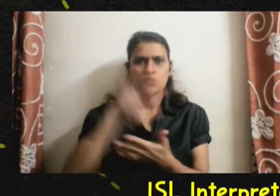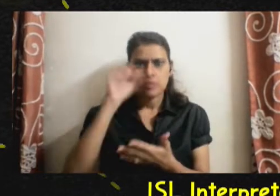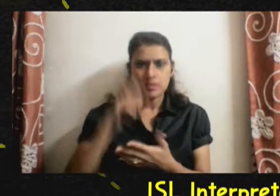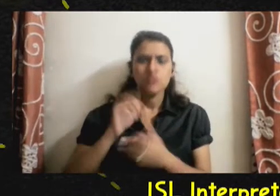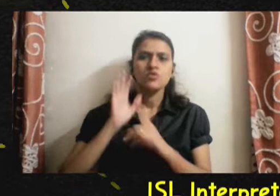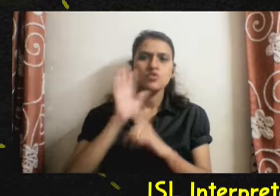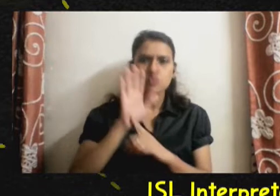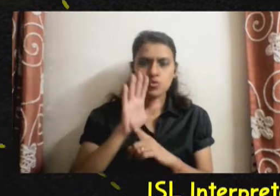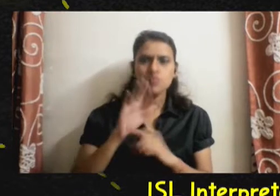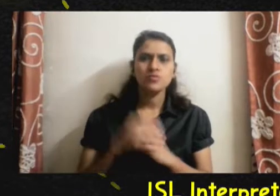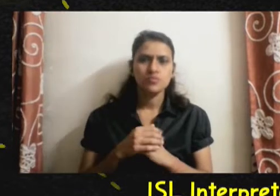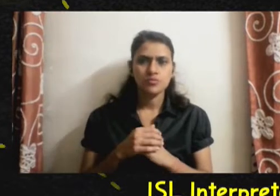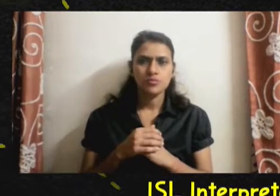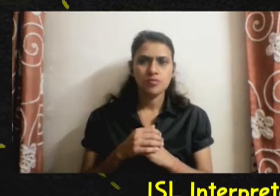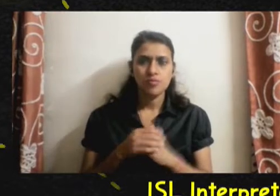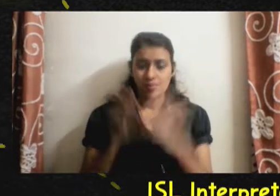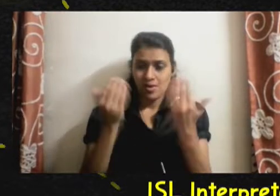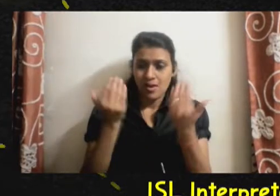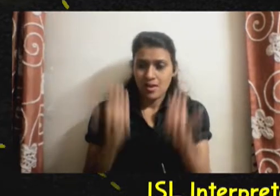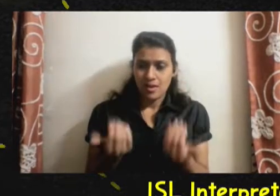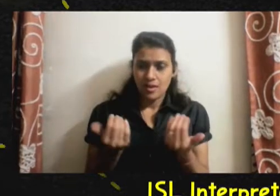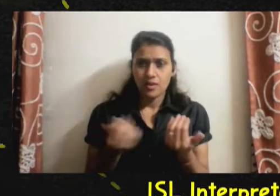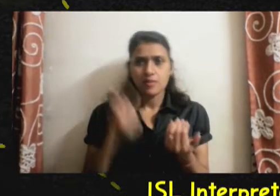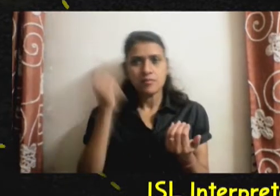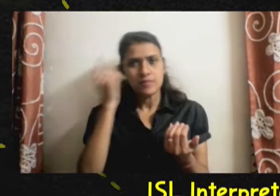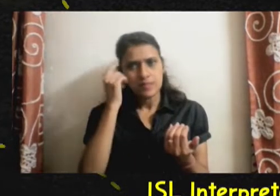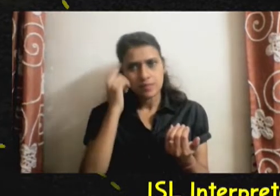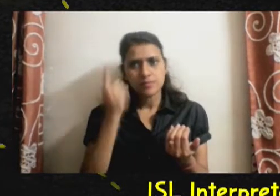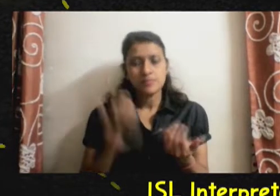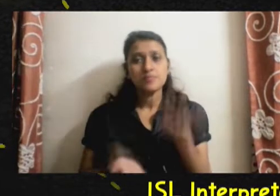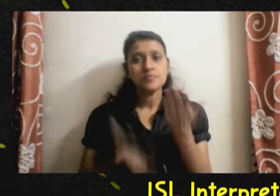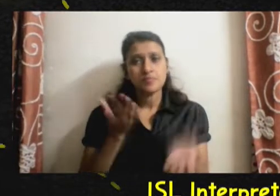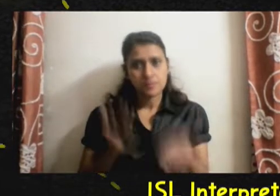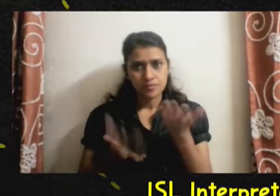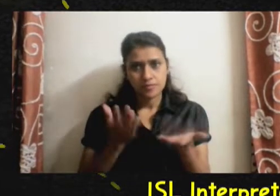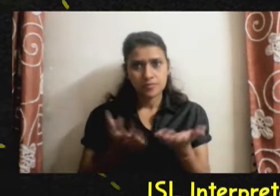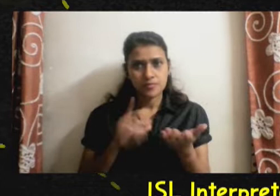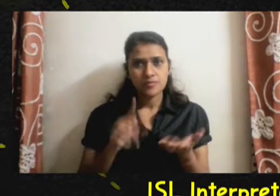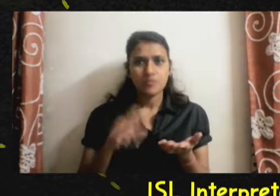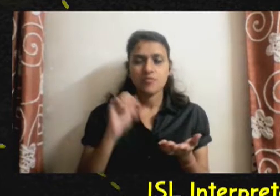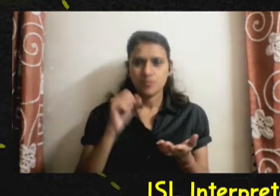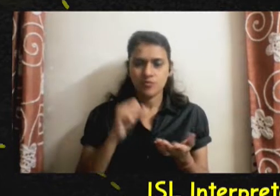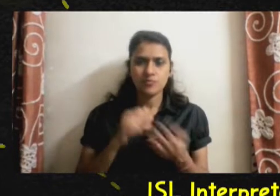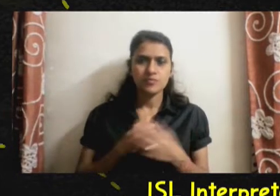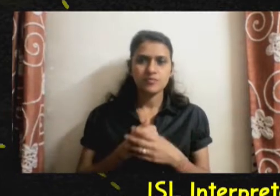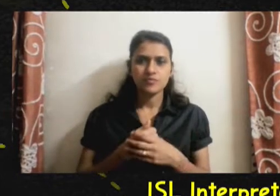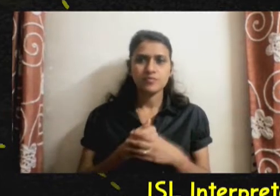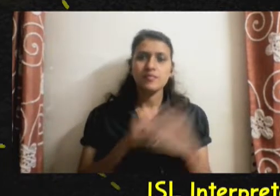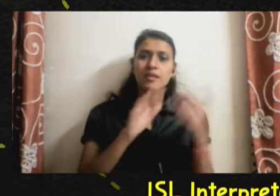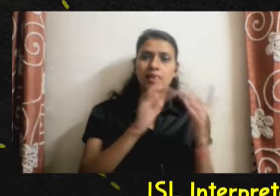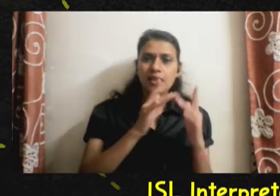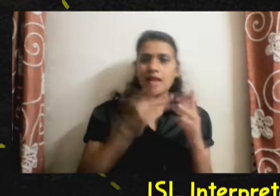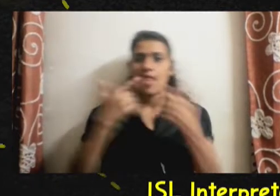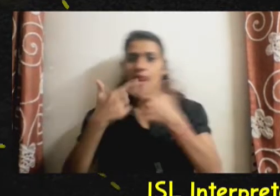of what current forms of thought may be. And part of it may be very skewed, of course, by both internet and